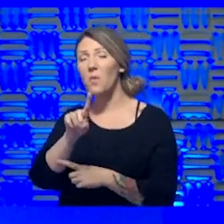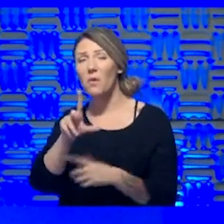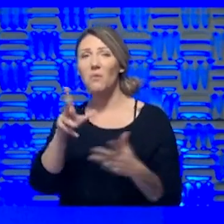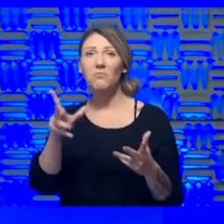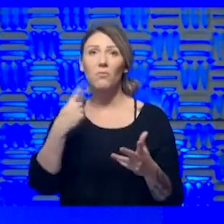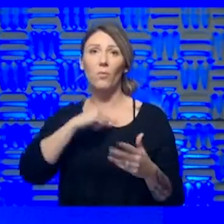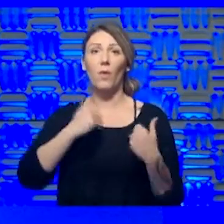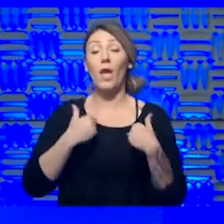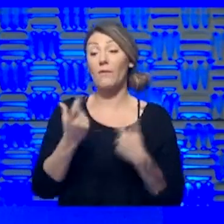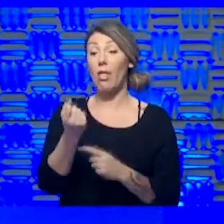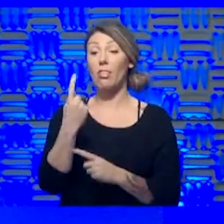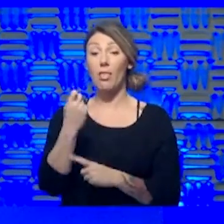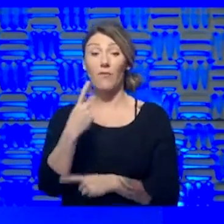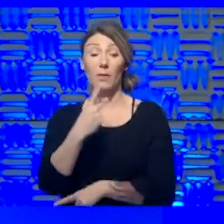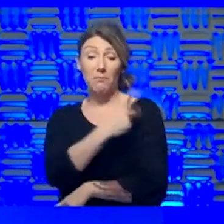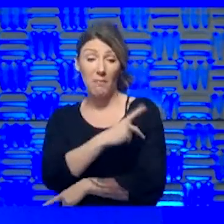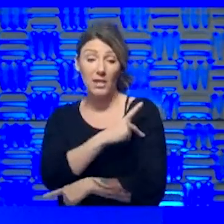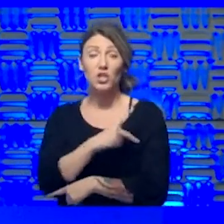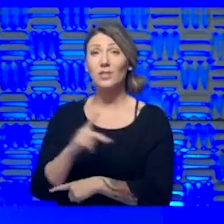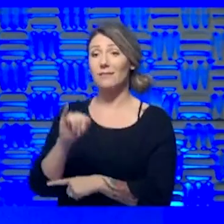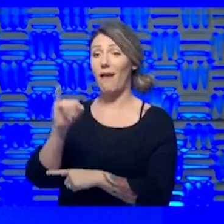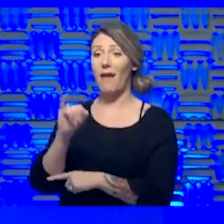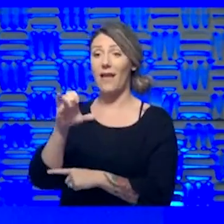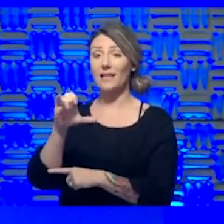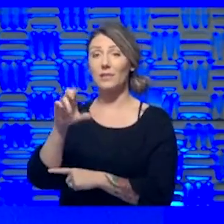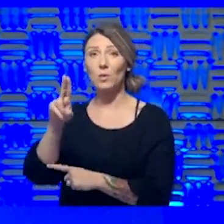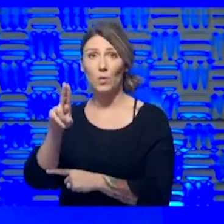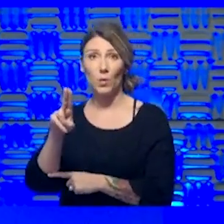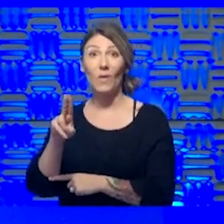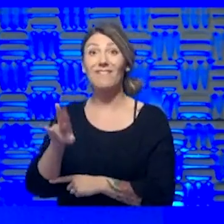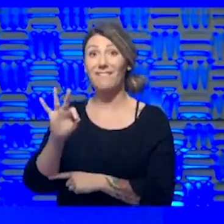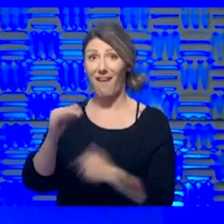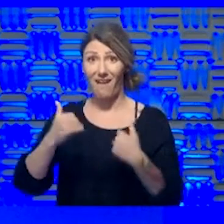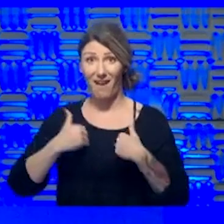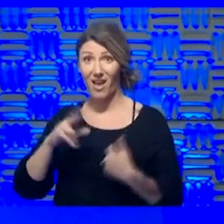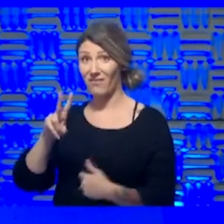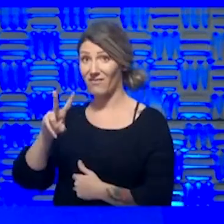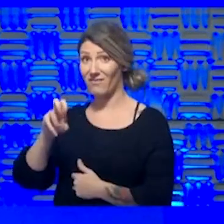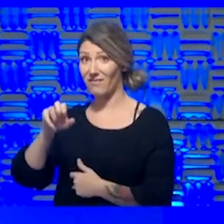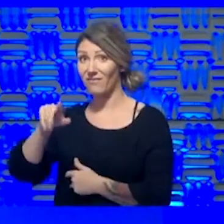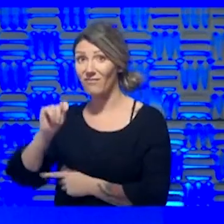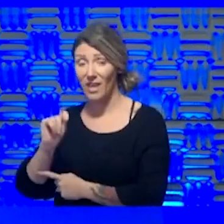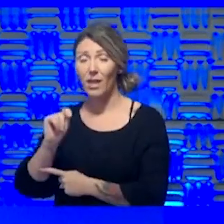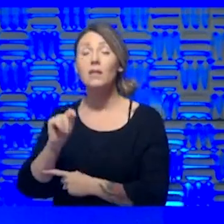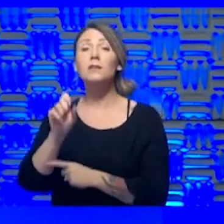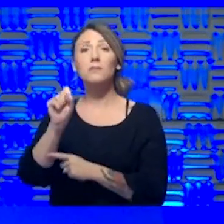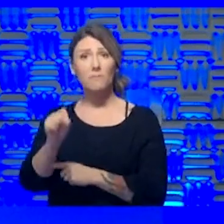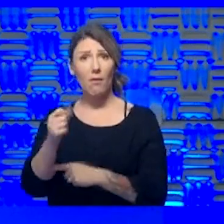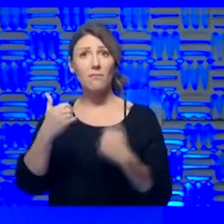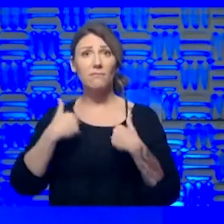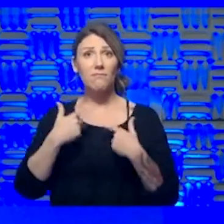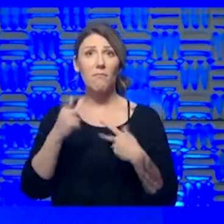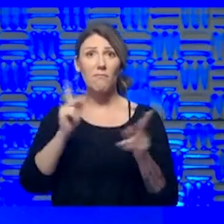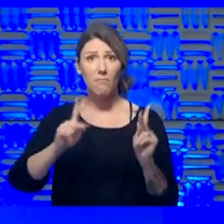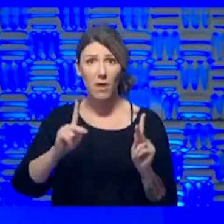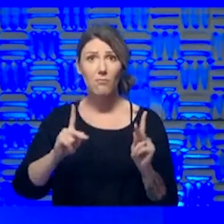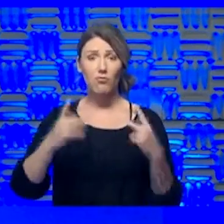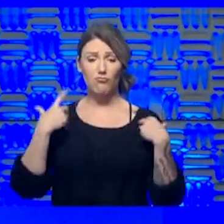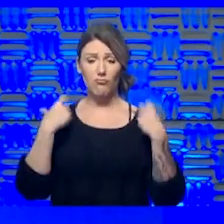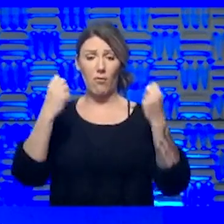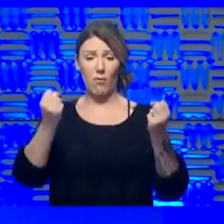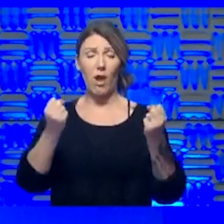patients in the ICU, and 9 of those are vented. Again, we have had some people who have recovered and have been discharged and are home and